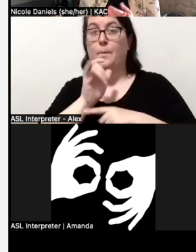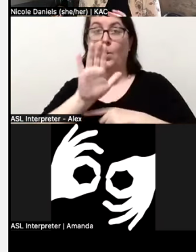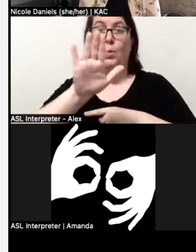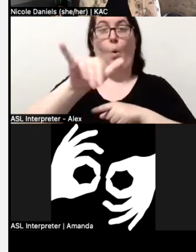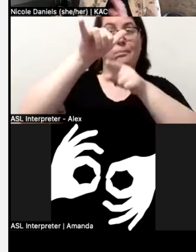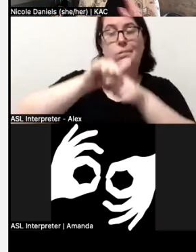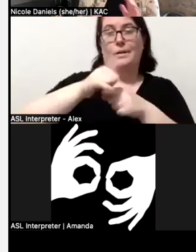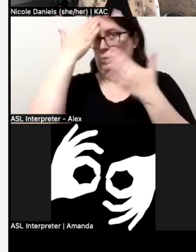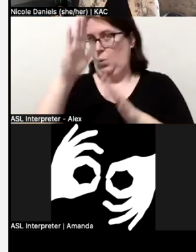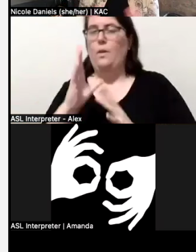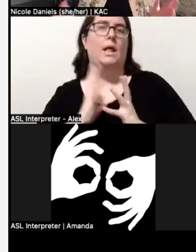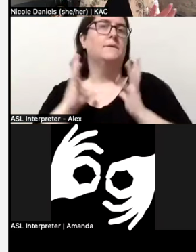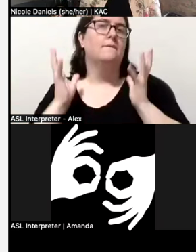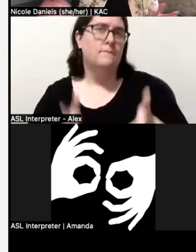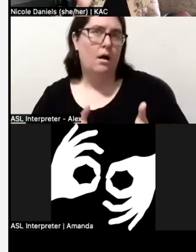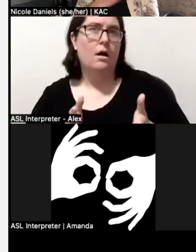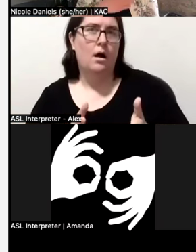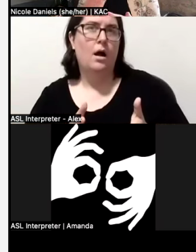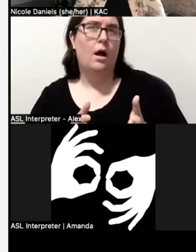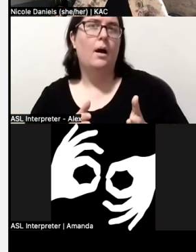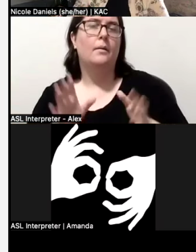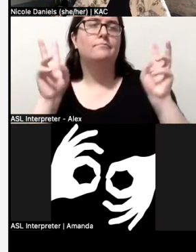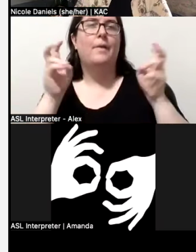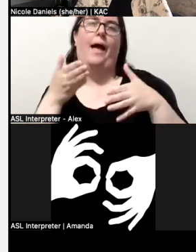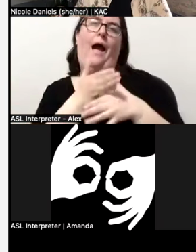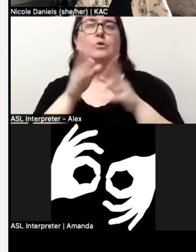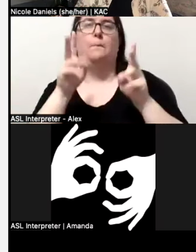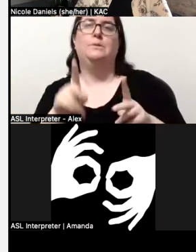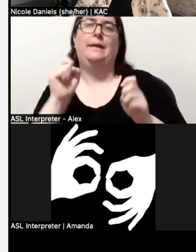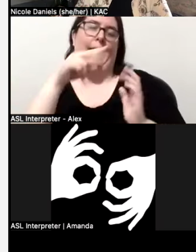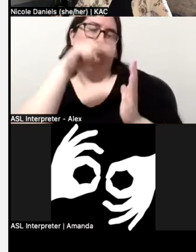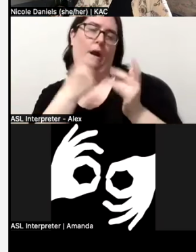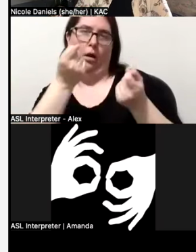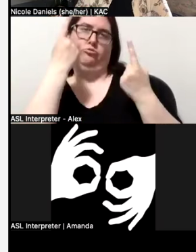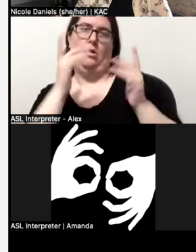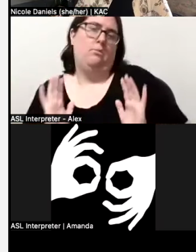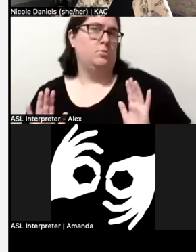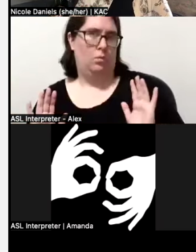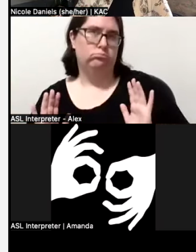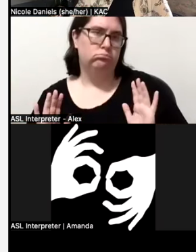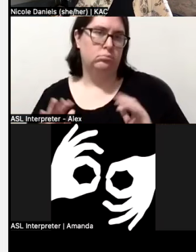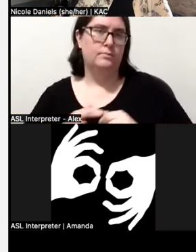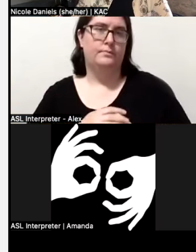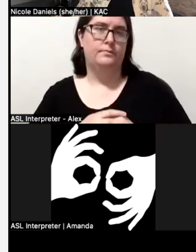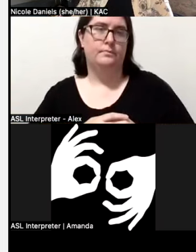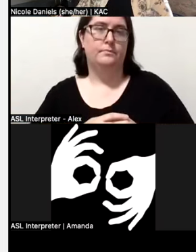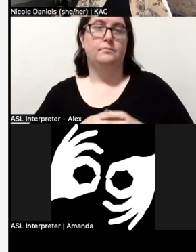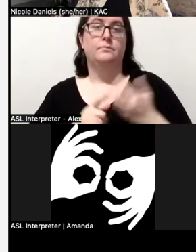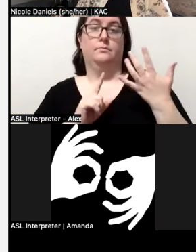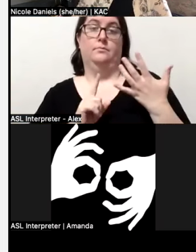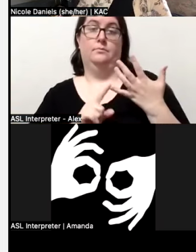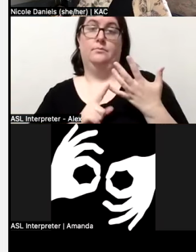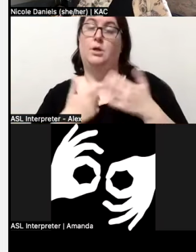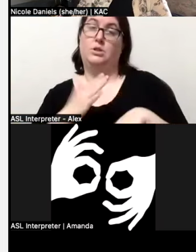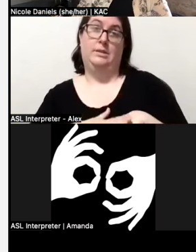specific expertise. So just make sure that the average person can understand what you're writing about. And finally, my top